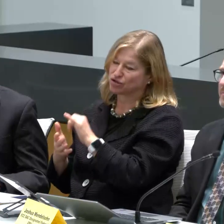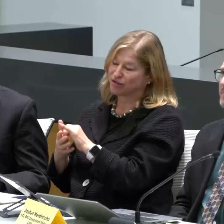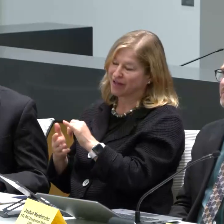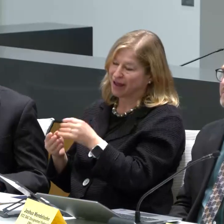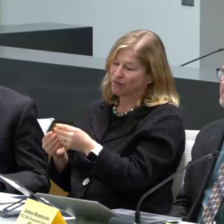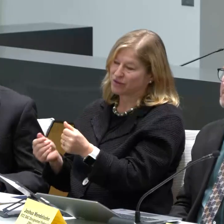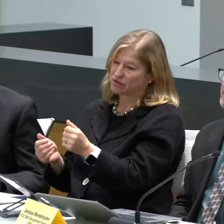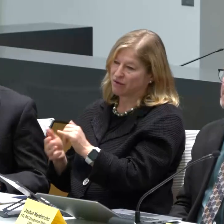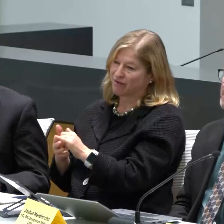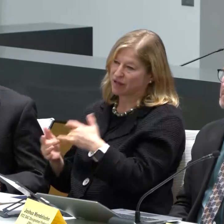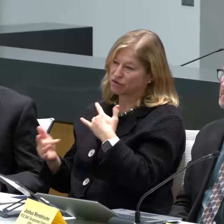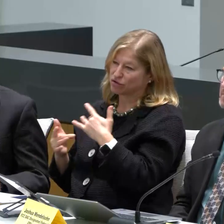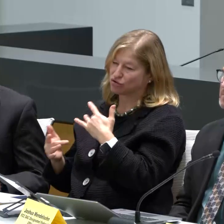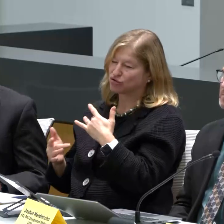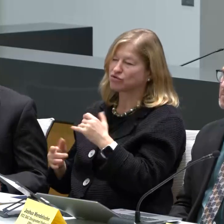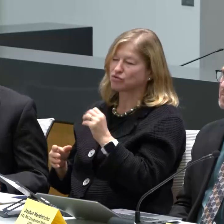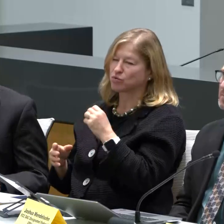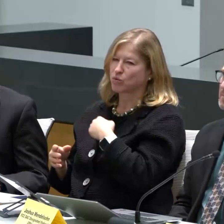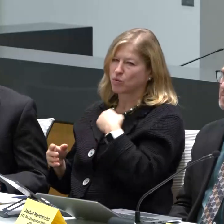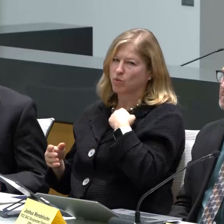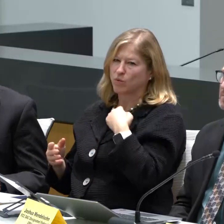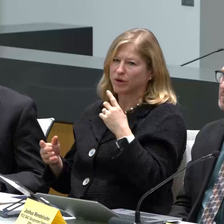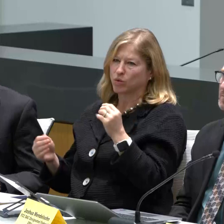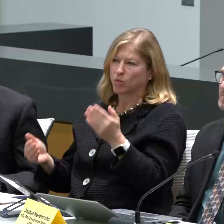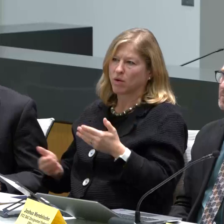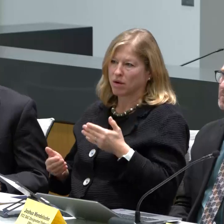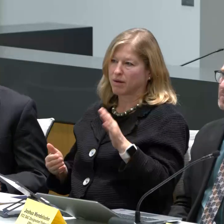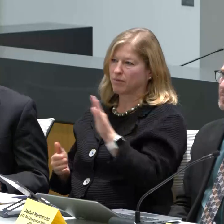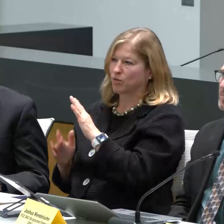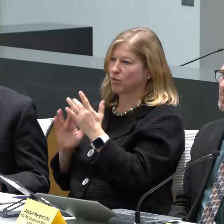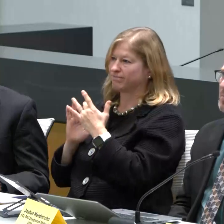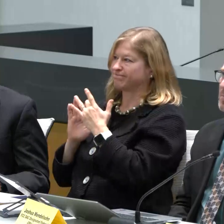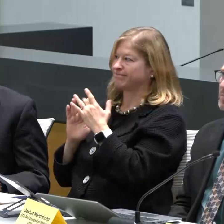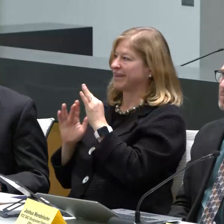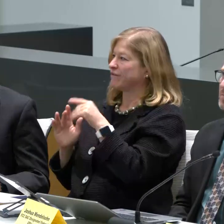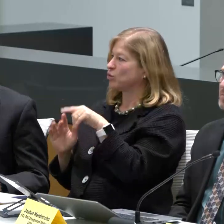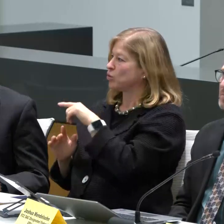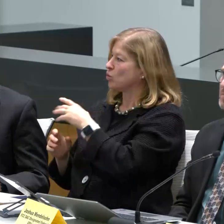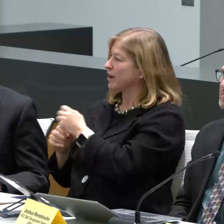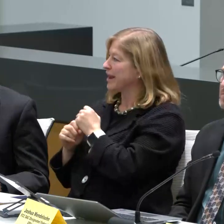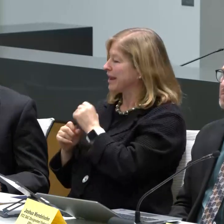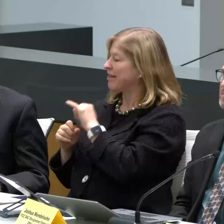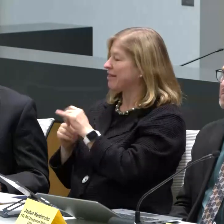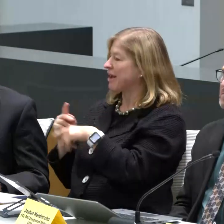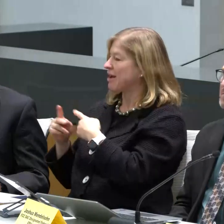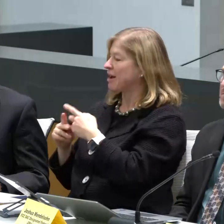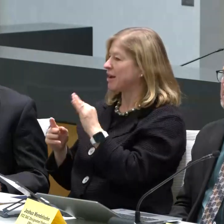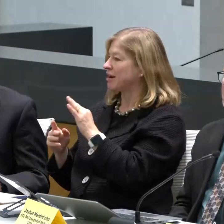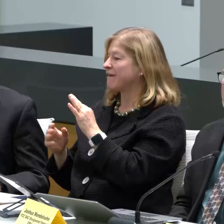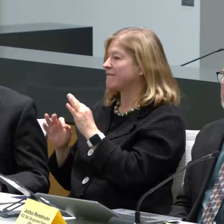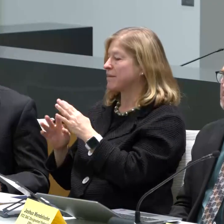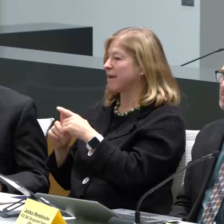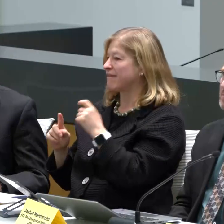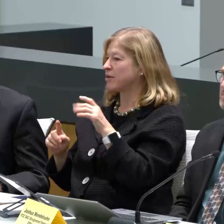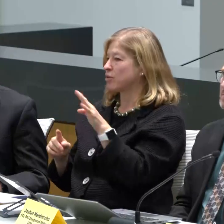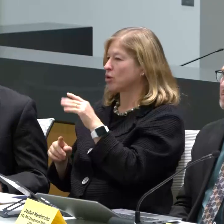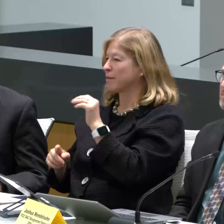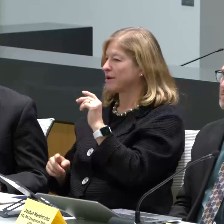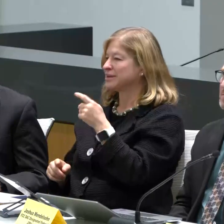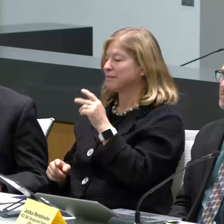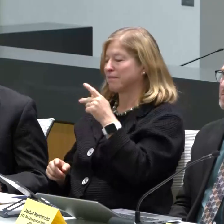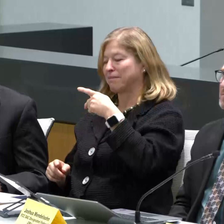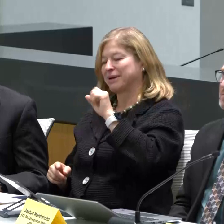have worked with that PSAP to ensure that concern has been resolved. So we do welcome your outreach.